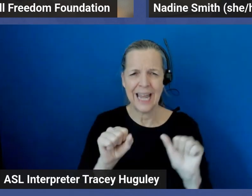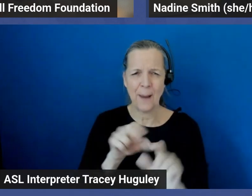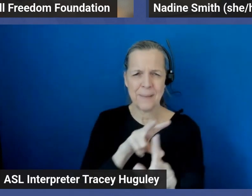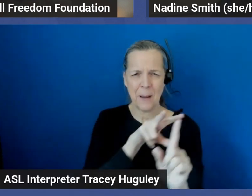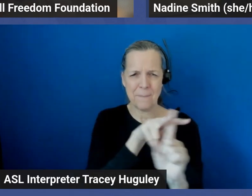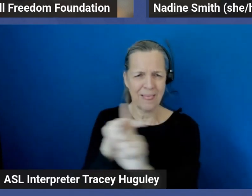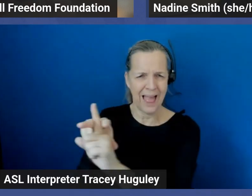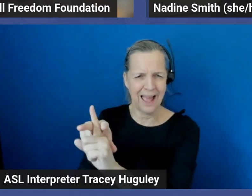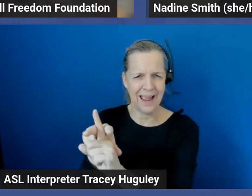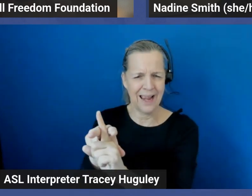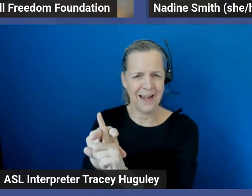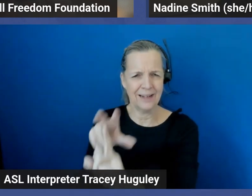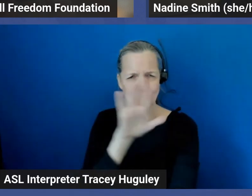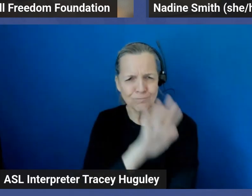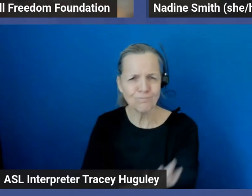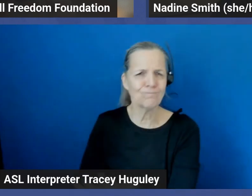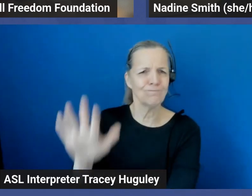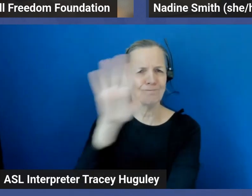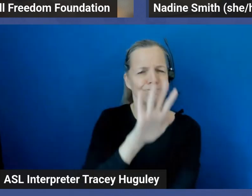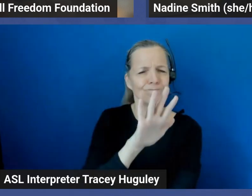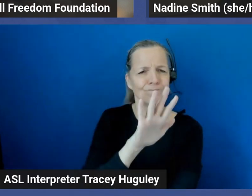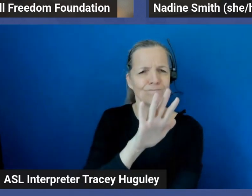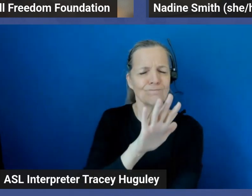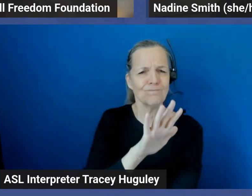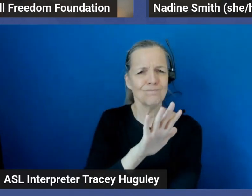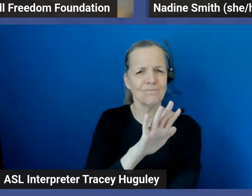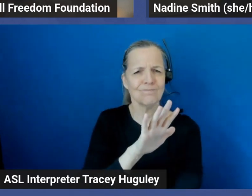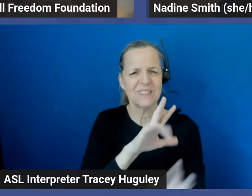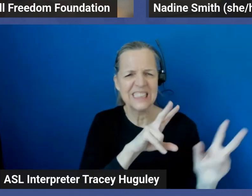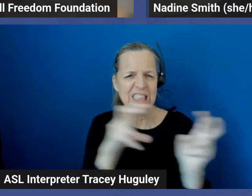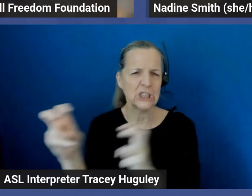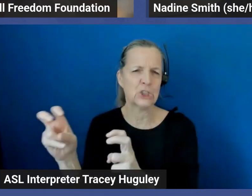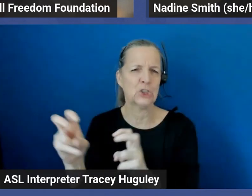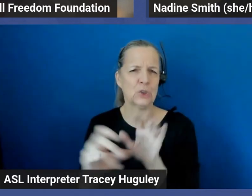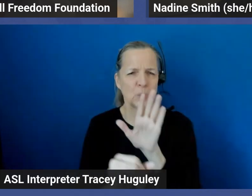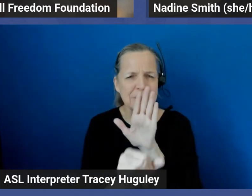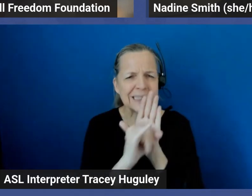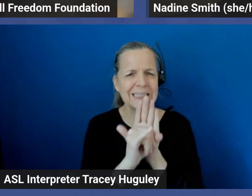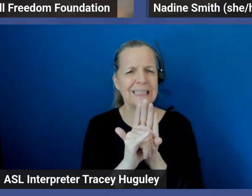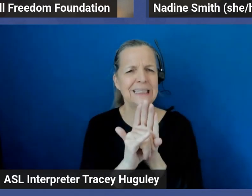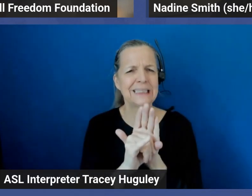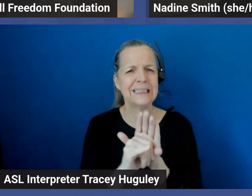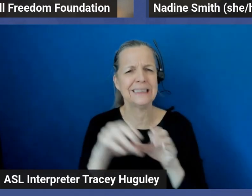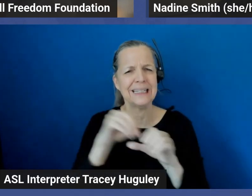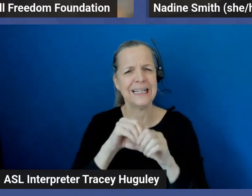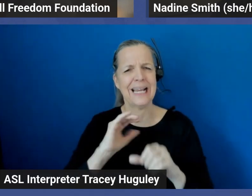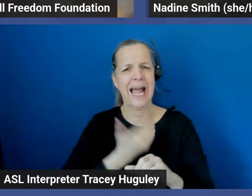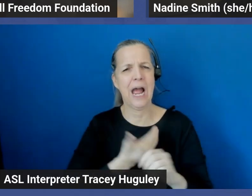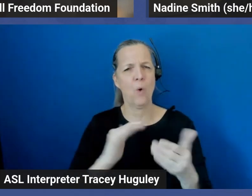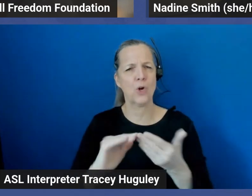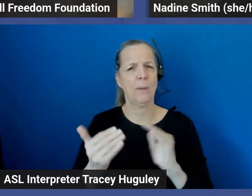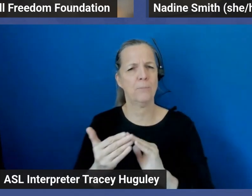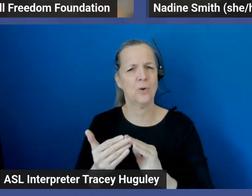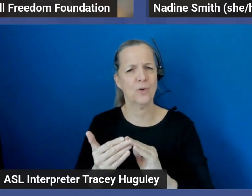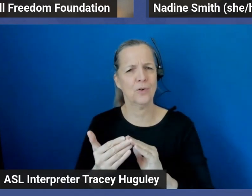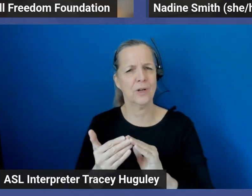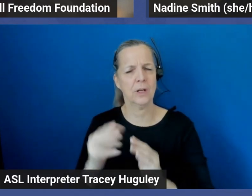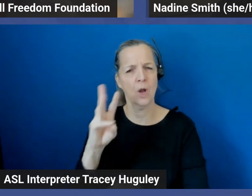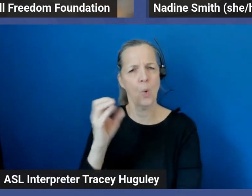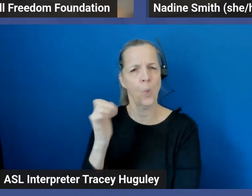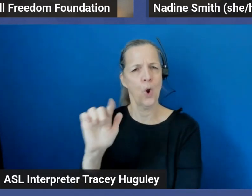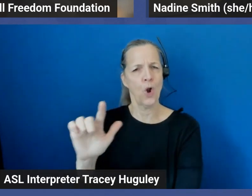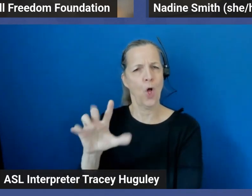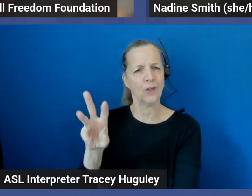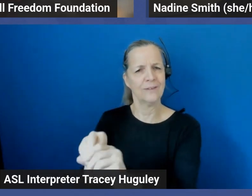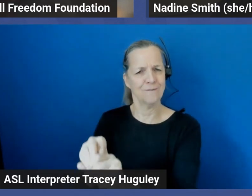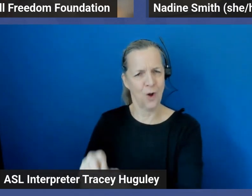applied across all the issues, the identities, the communities that Woodhull is